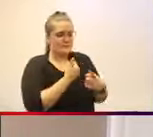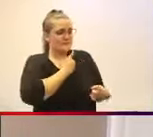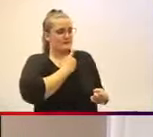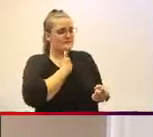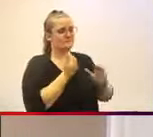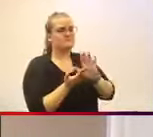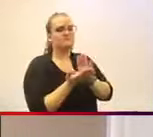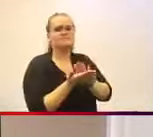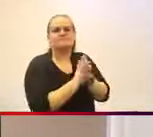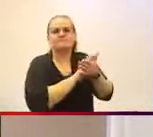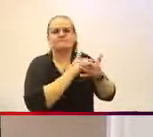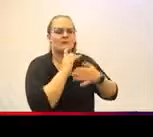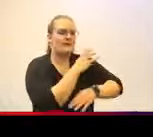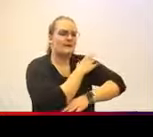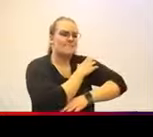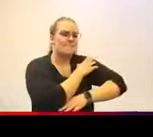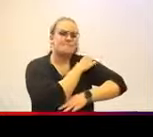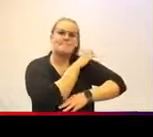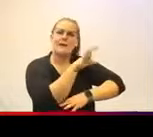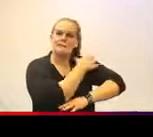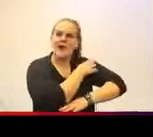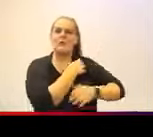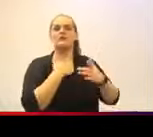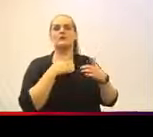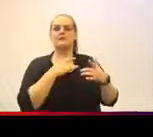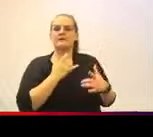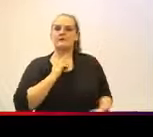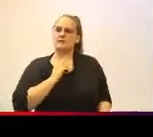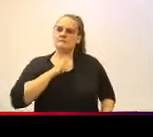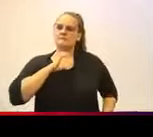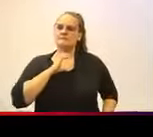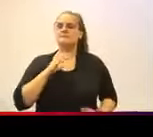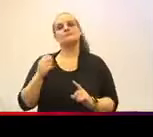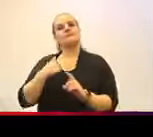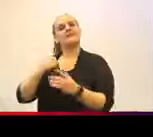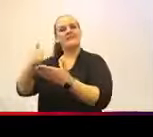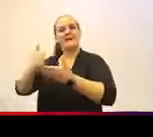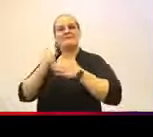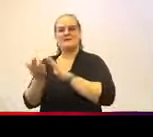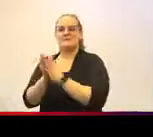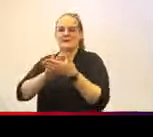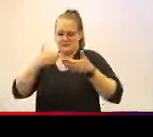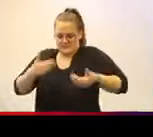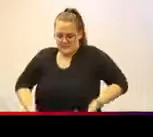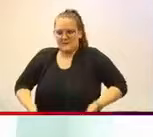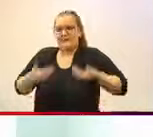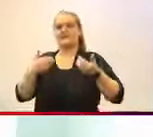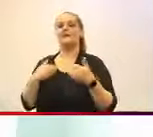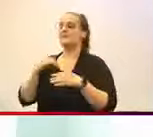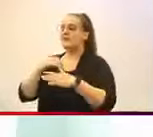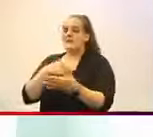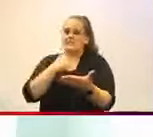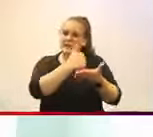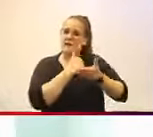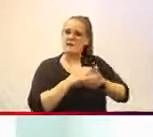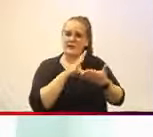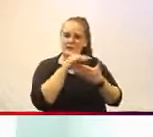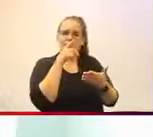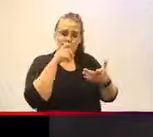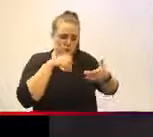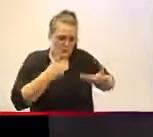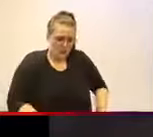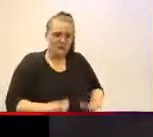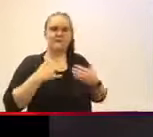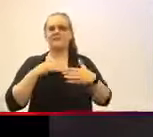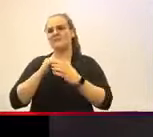empowered to hold my head up higher. It really helped me be completely me. They've helped me learn to be myself. Inside Out has helped countless